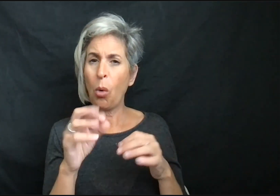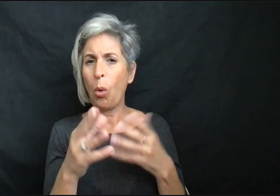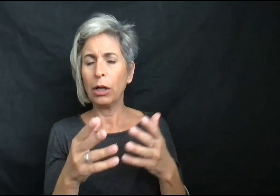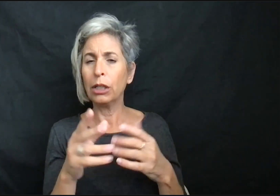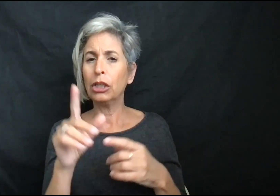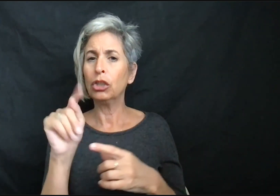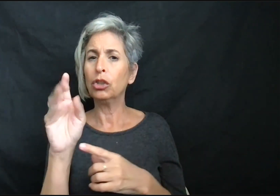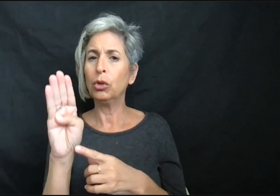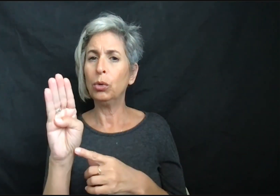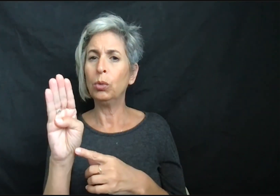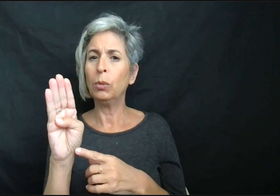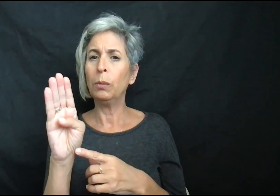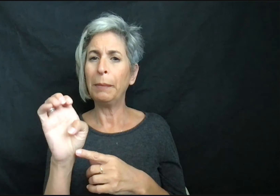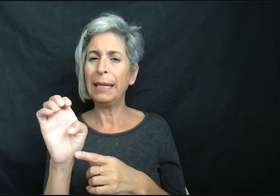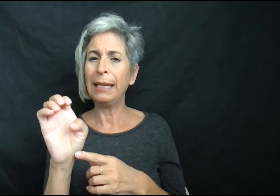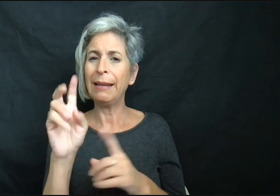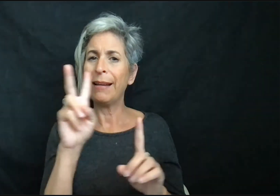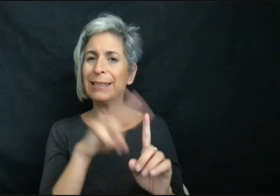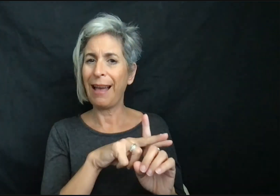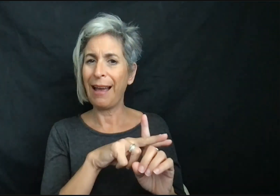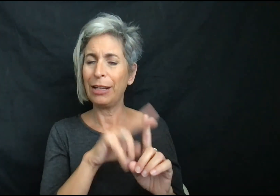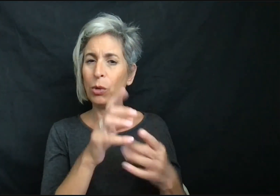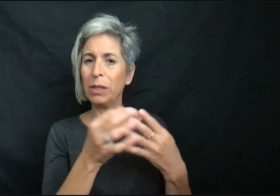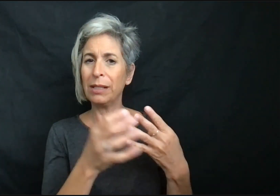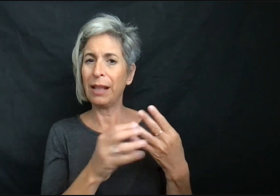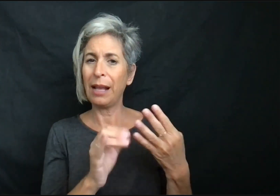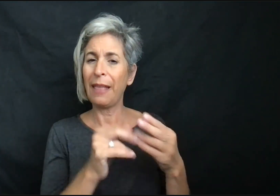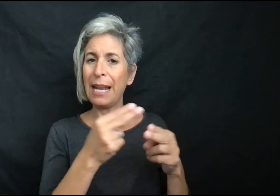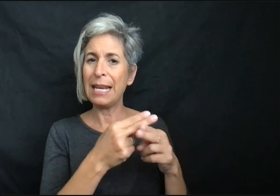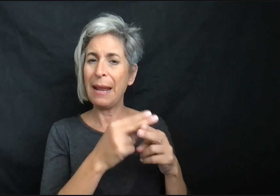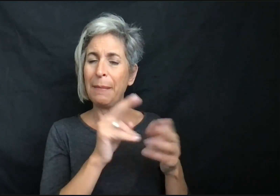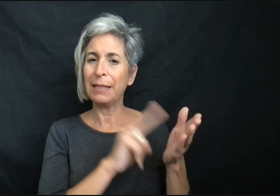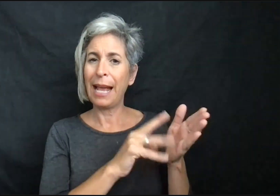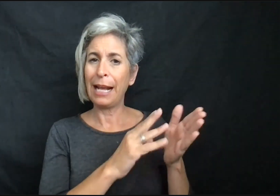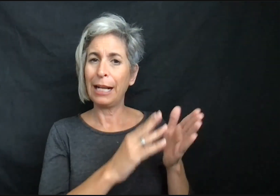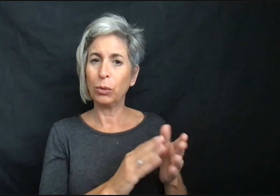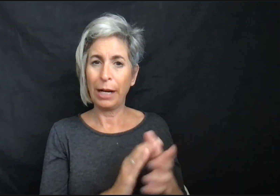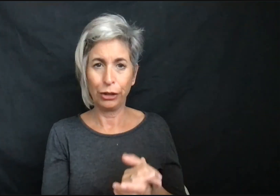assigned. And you'd be able to select that name as the contractor.